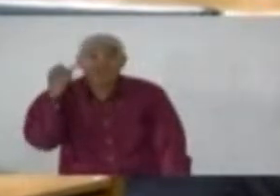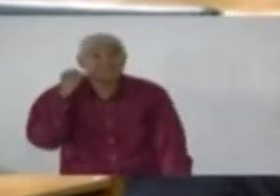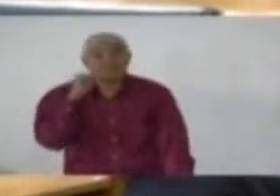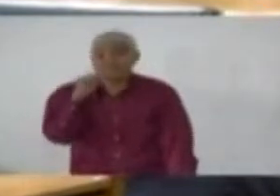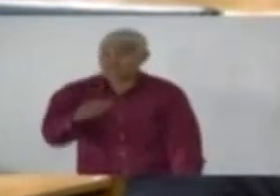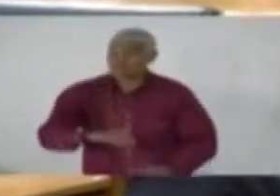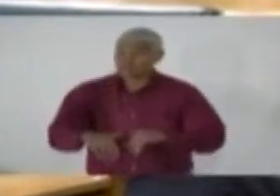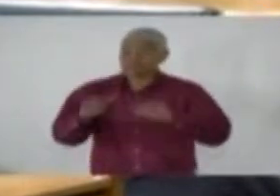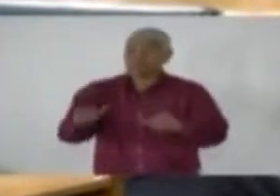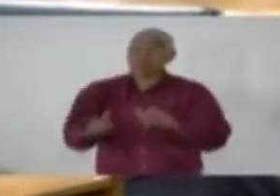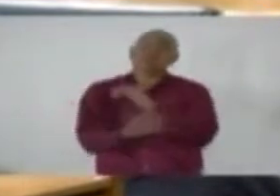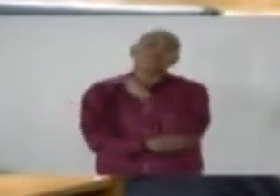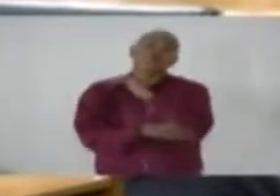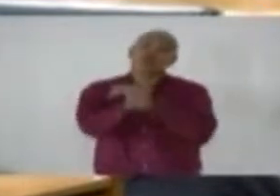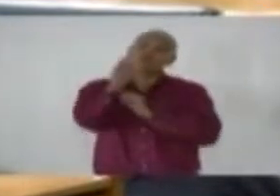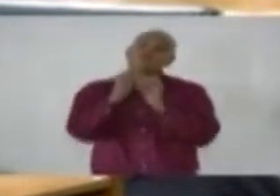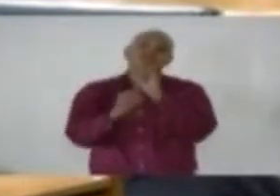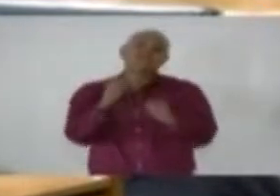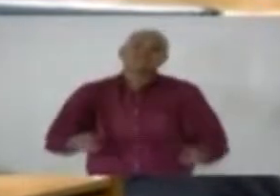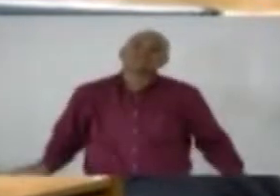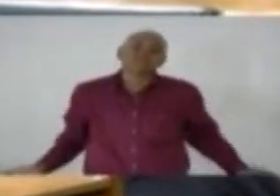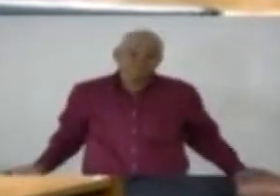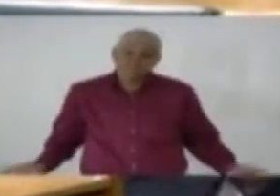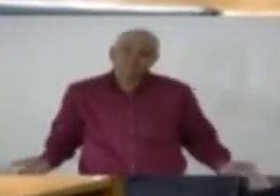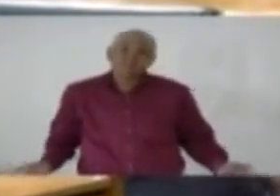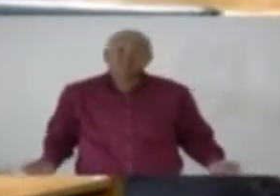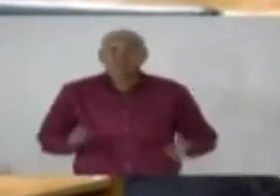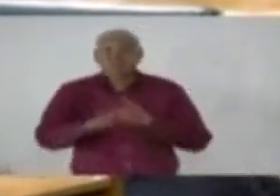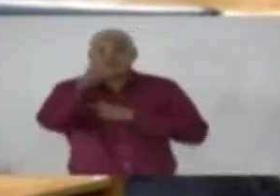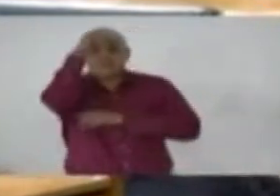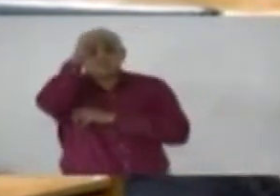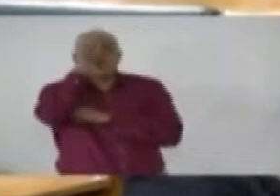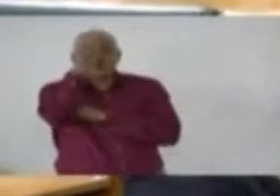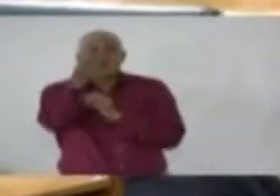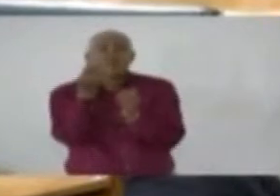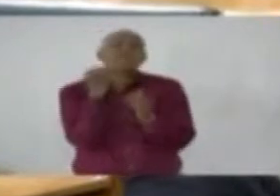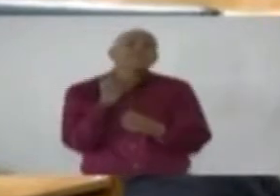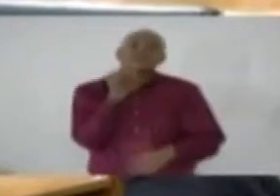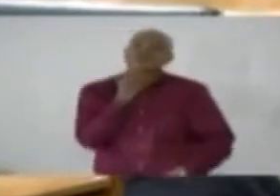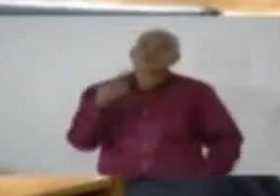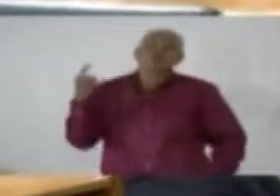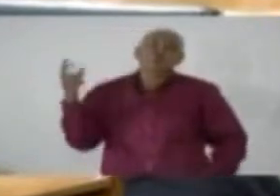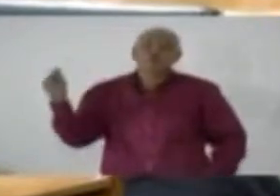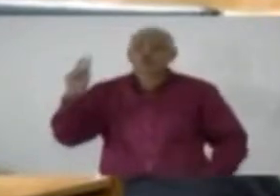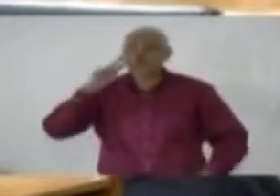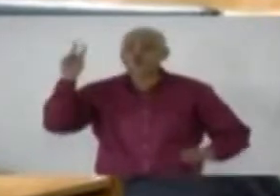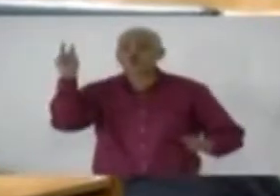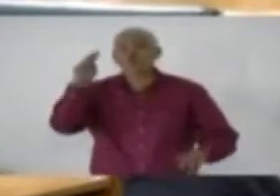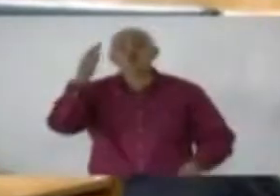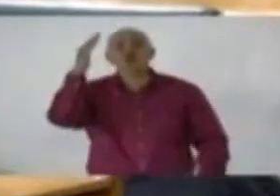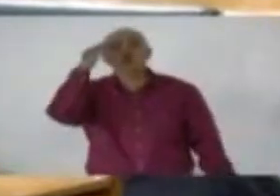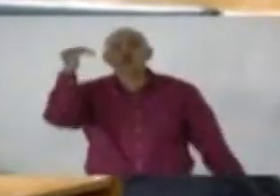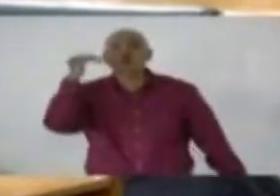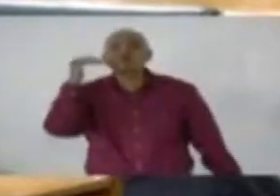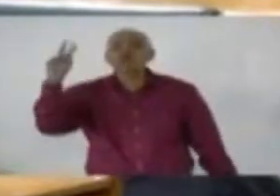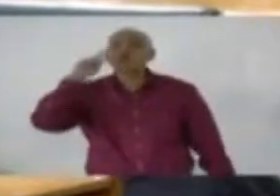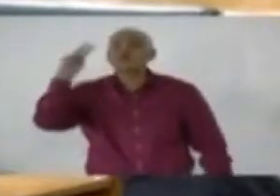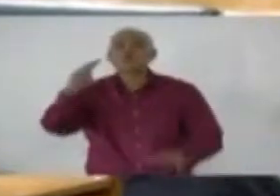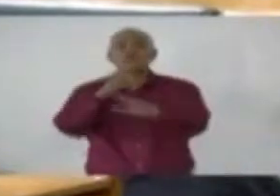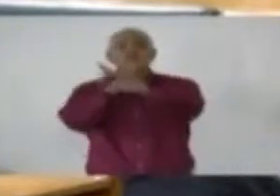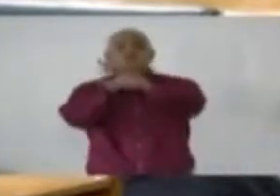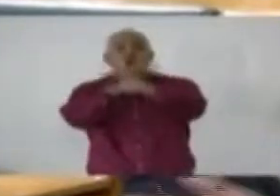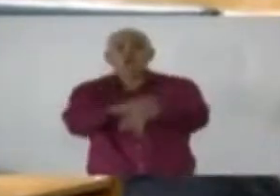country unless we fix this. So, but it's not only Israel. You look at Korea, you look at